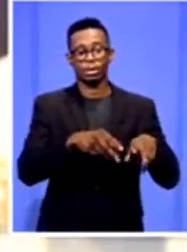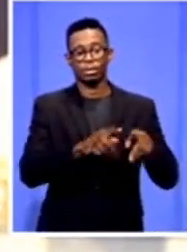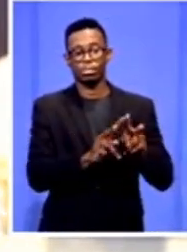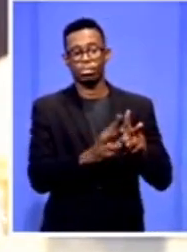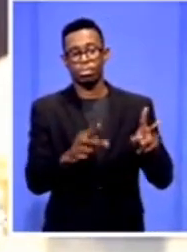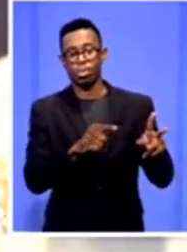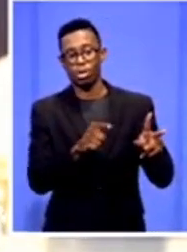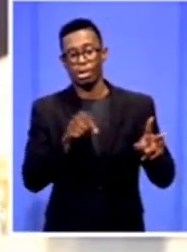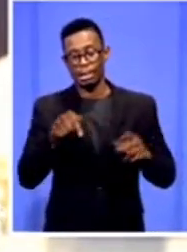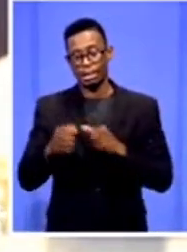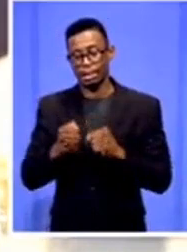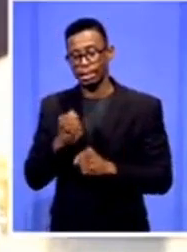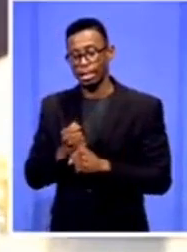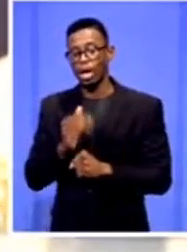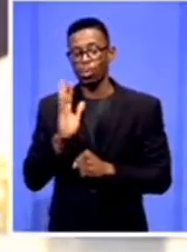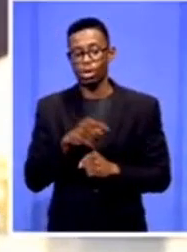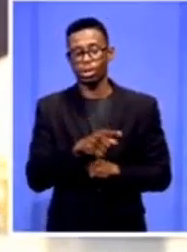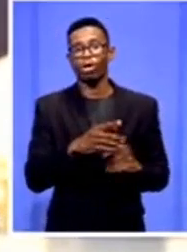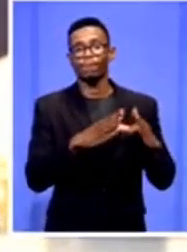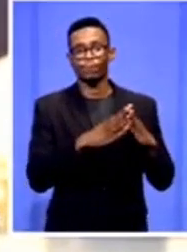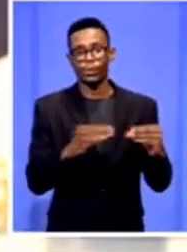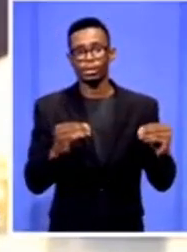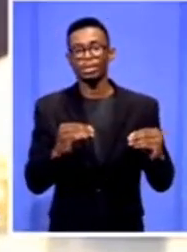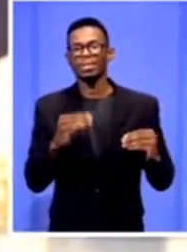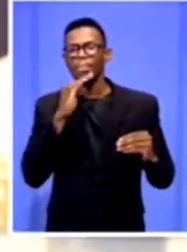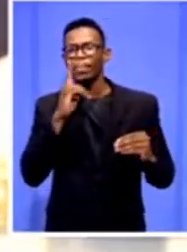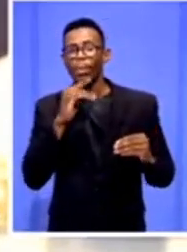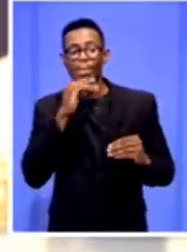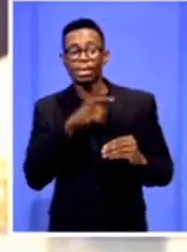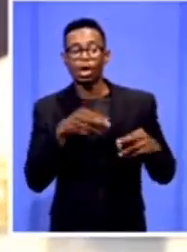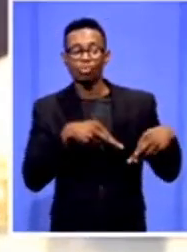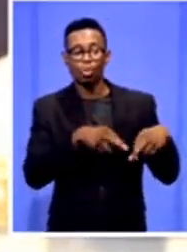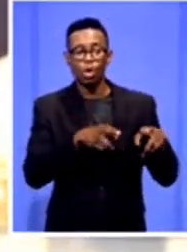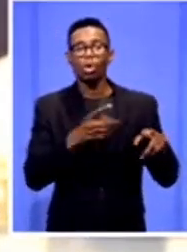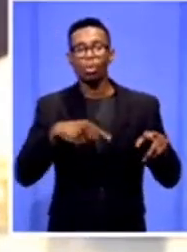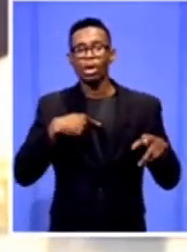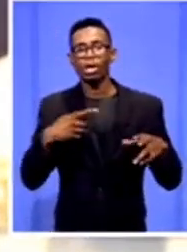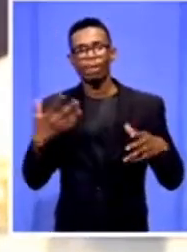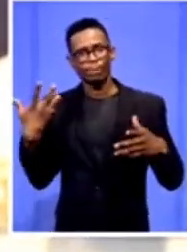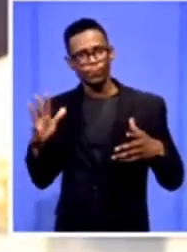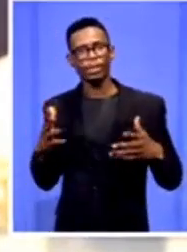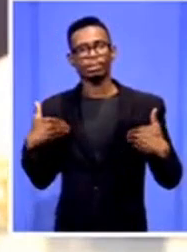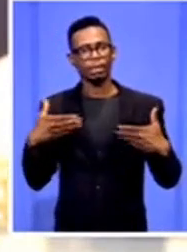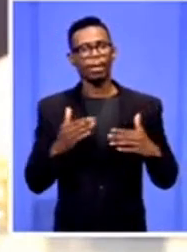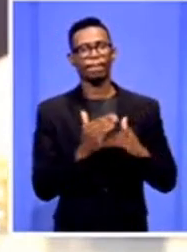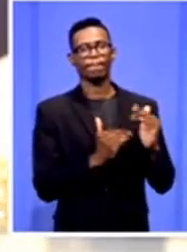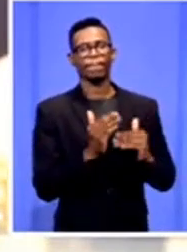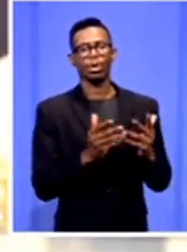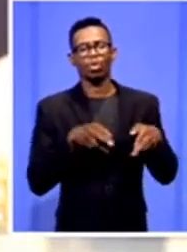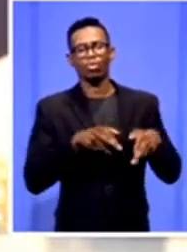them. Now we are completing those roads. Vrede Fort to Fijunskron, we are completing that